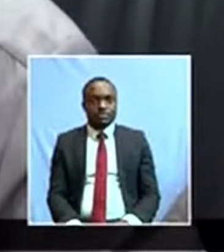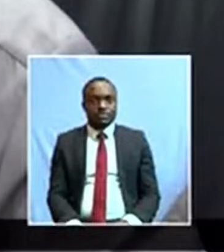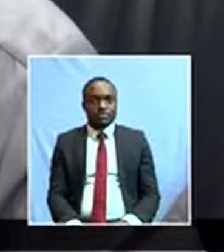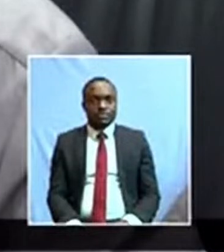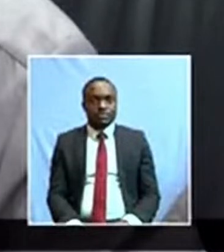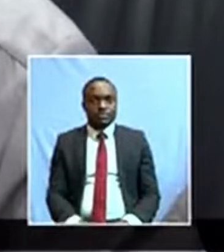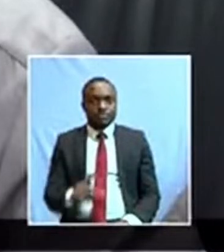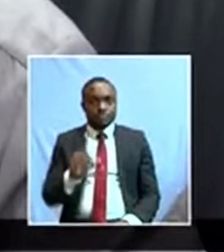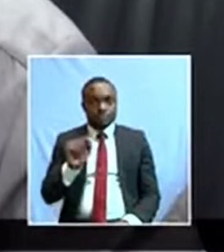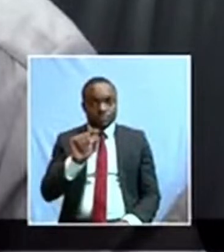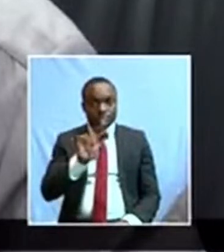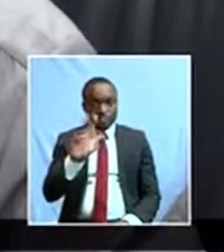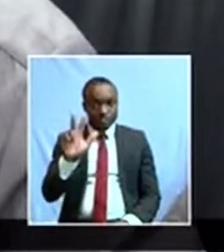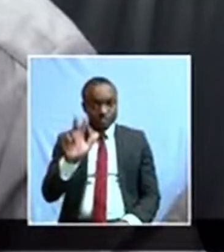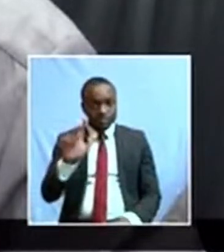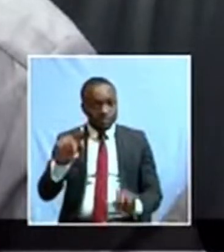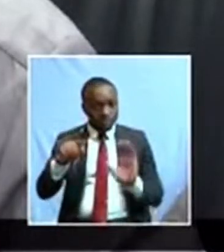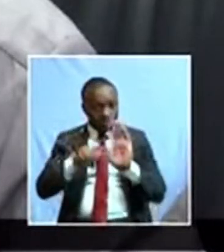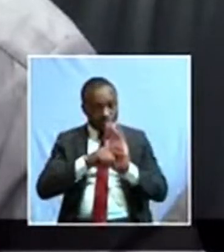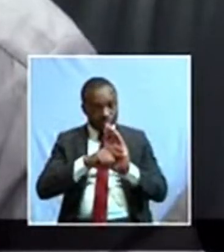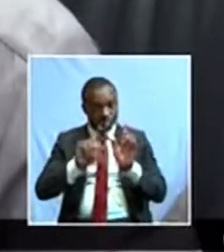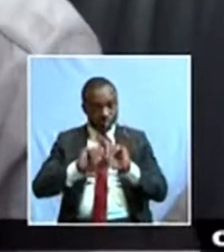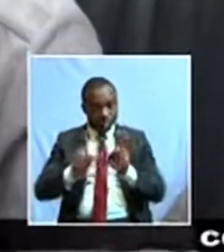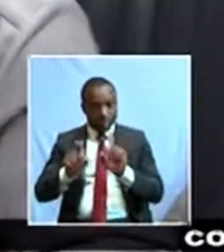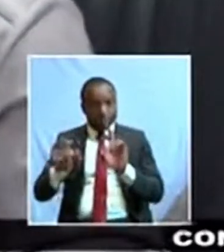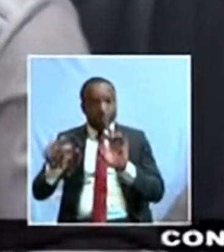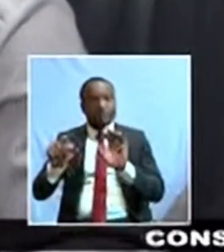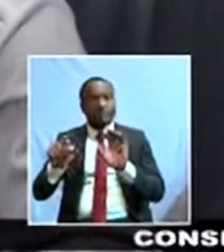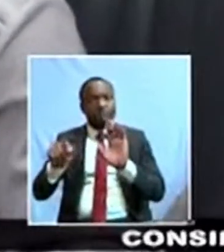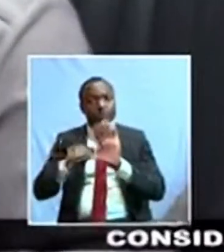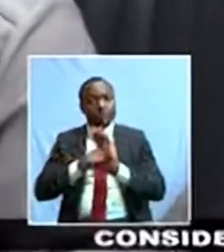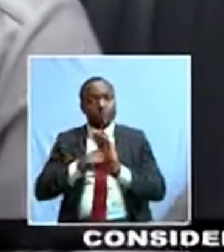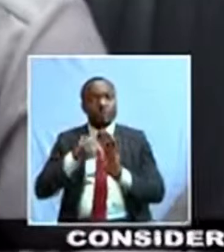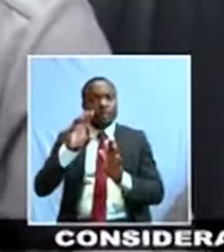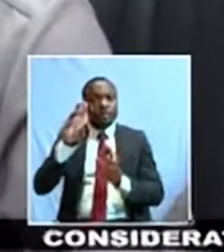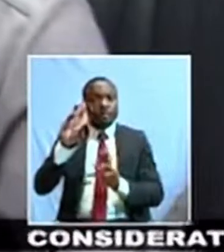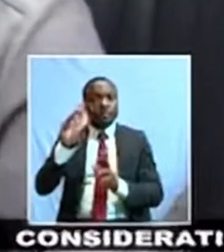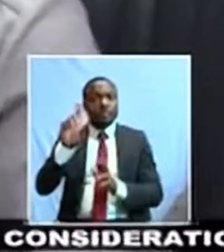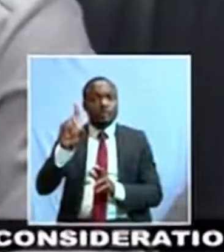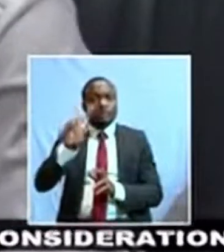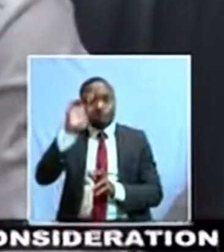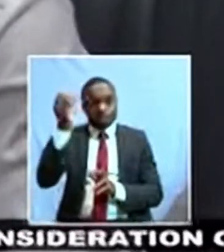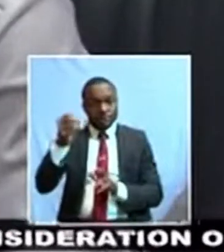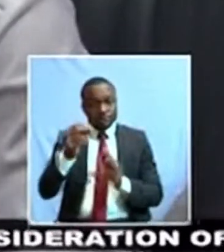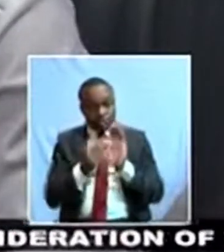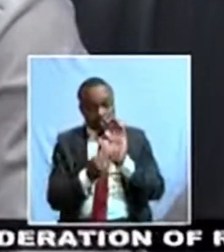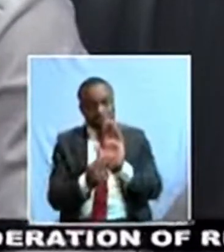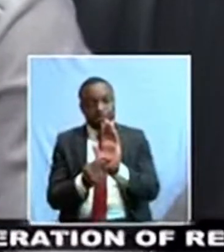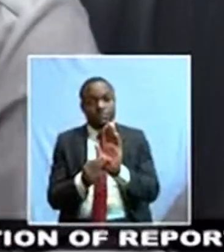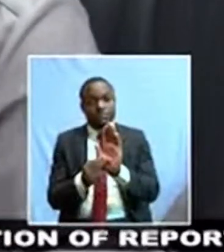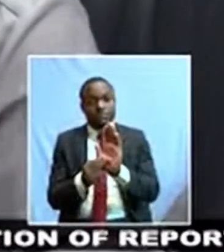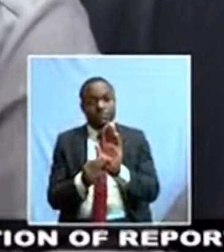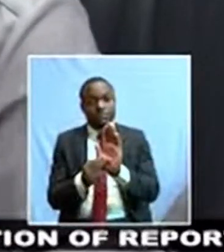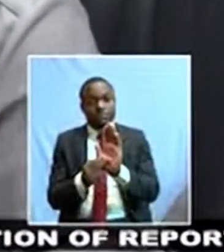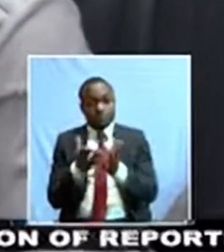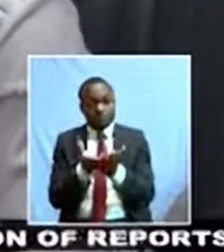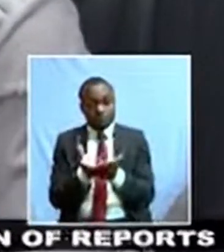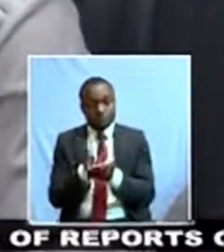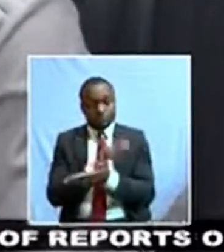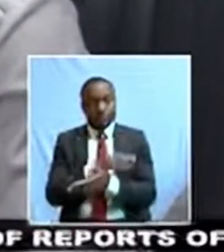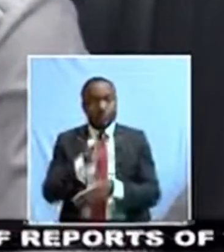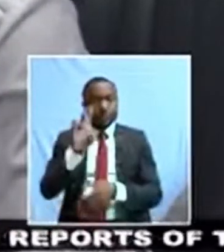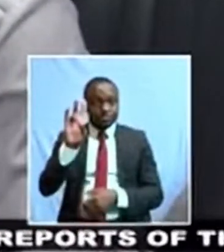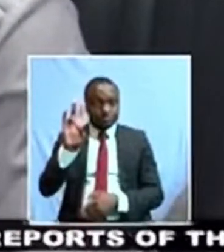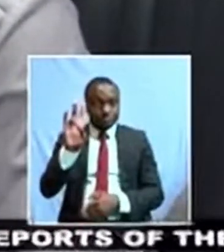In 2023, of course, there was a negative variance of -61%, which is shown in under page 7,